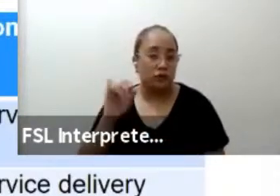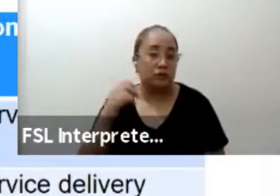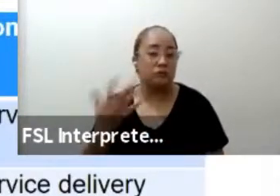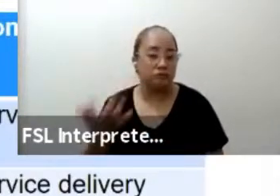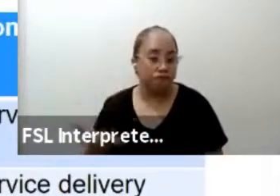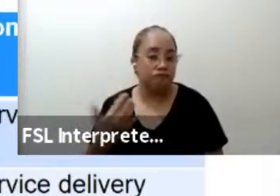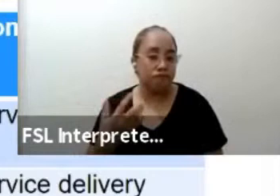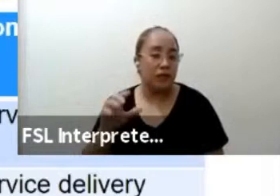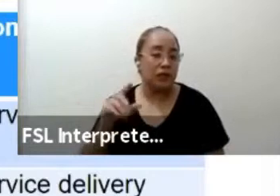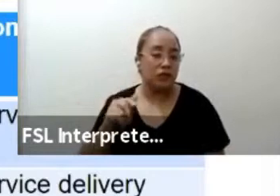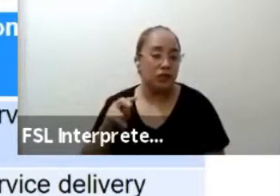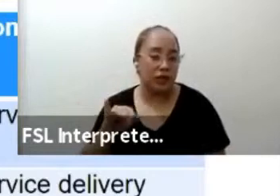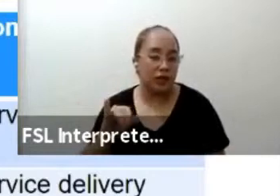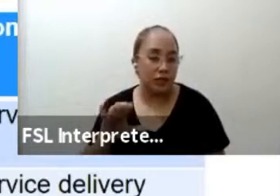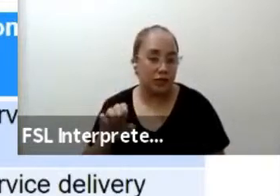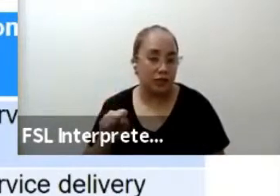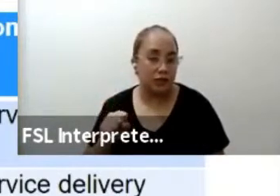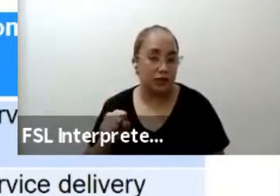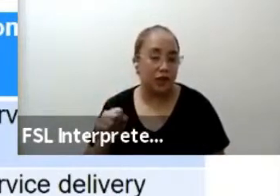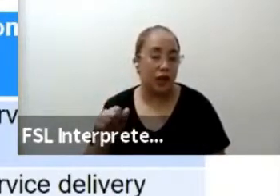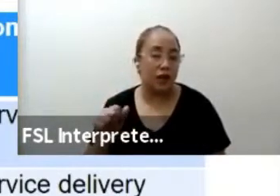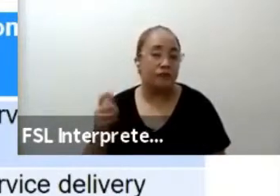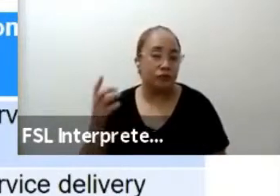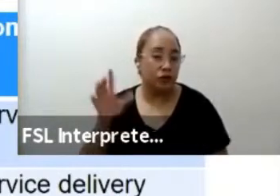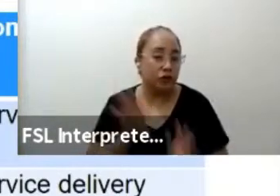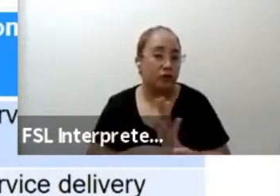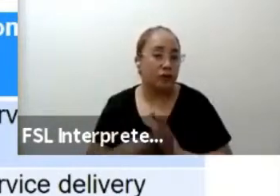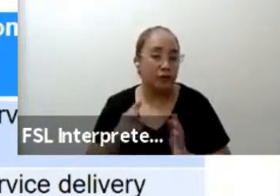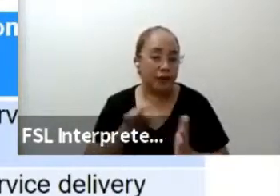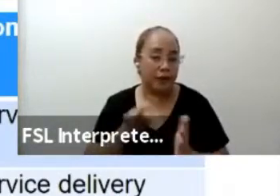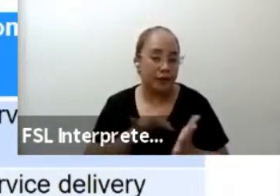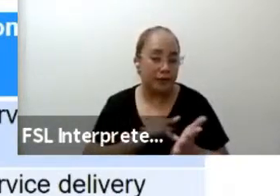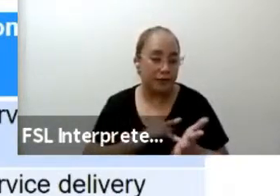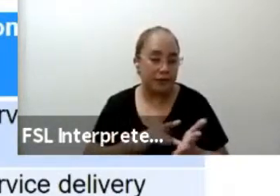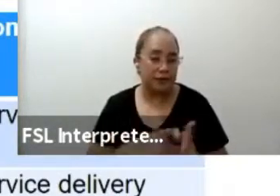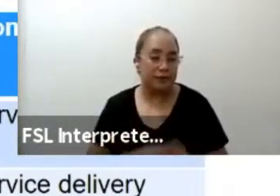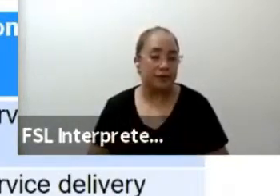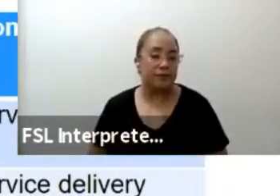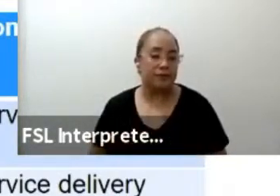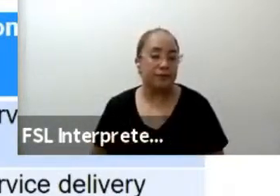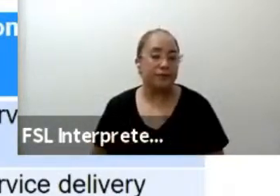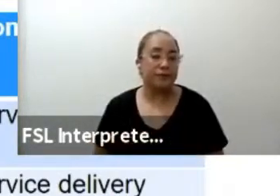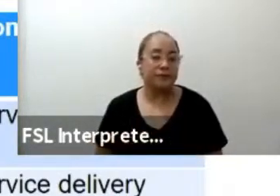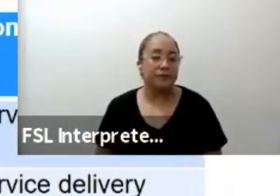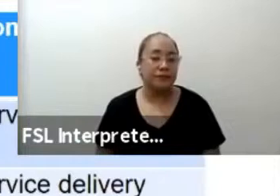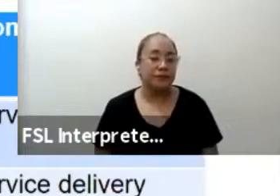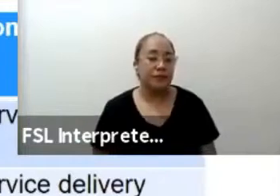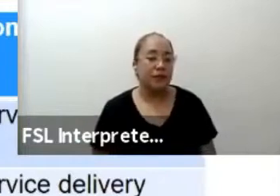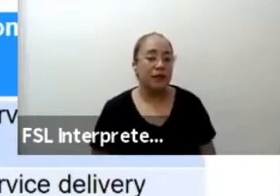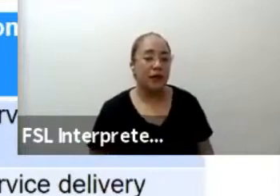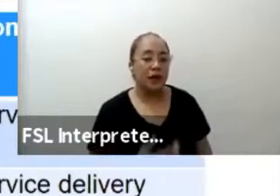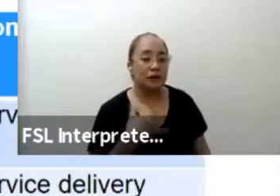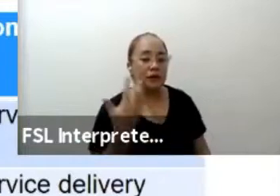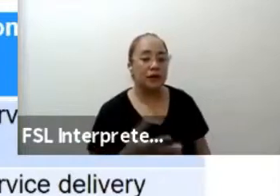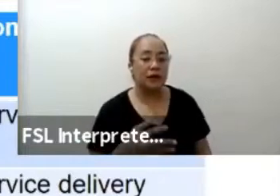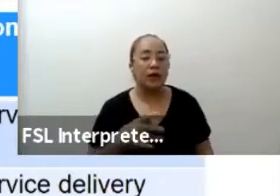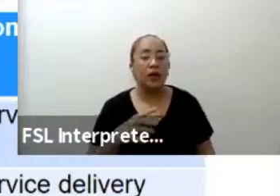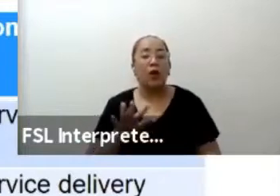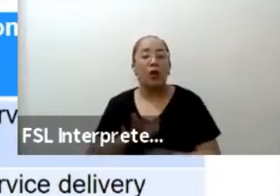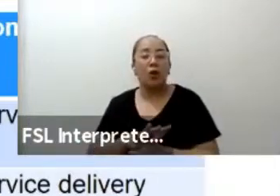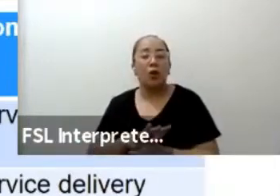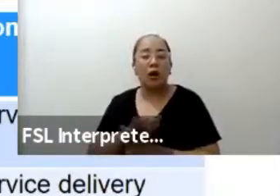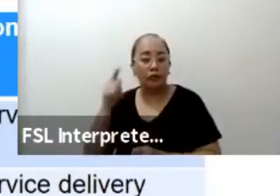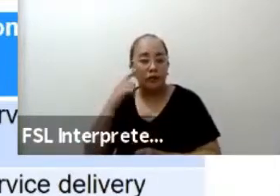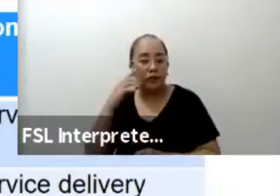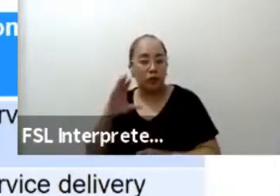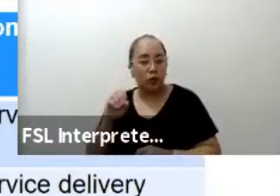Act for cheaper medicines. Ito, milestone to local government code. For those